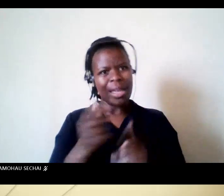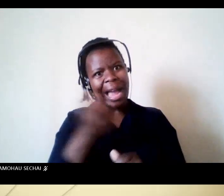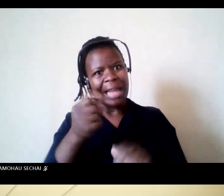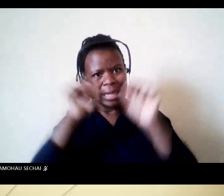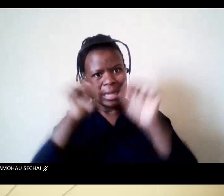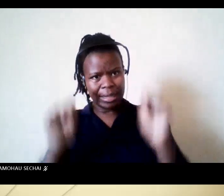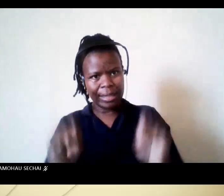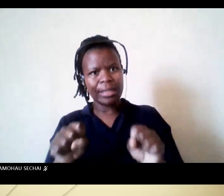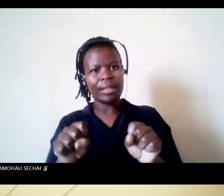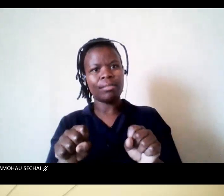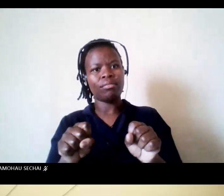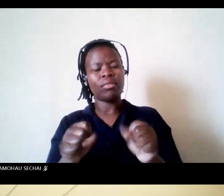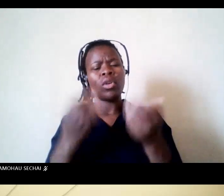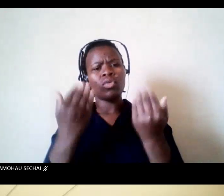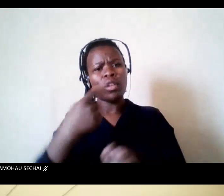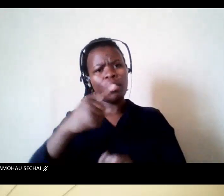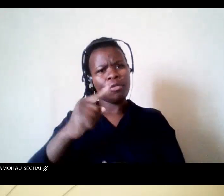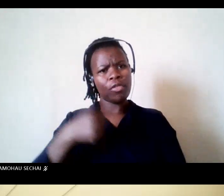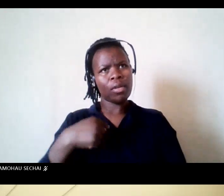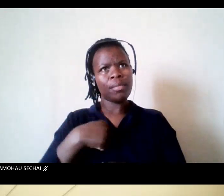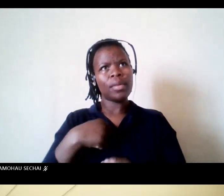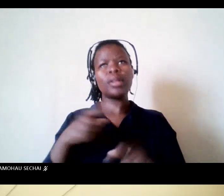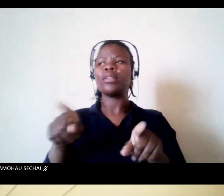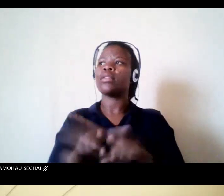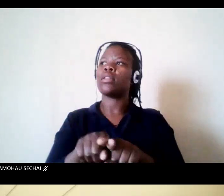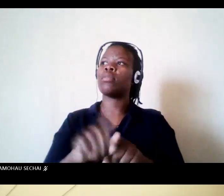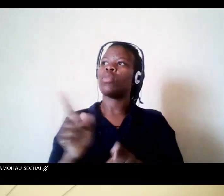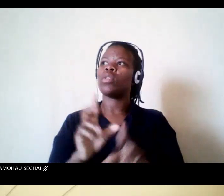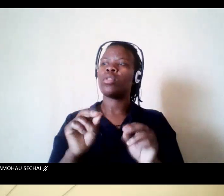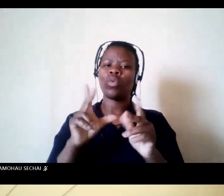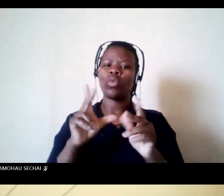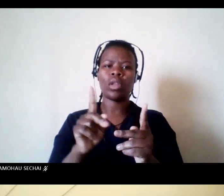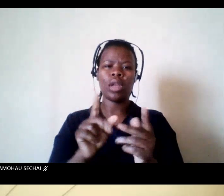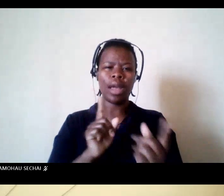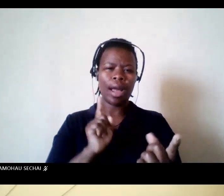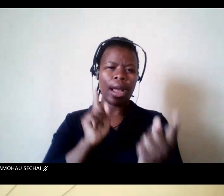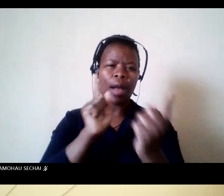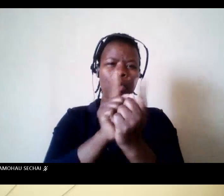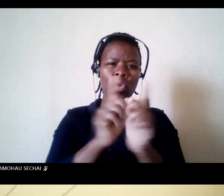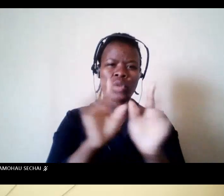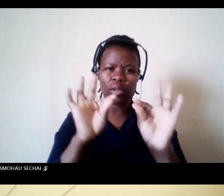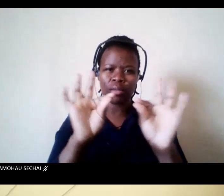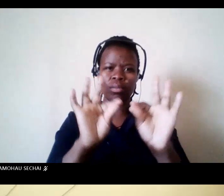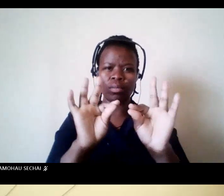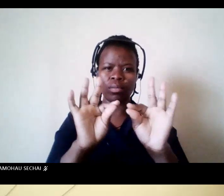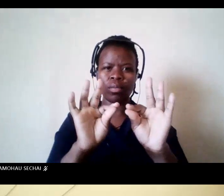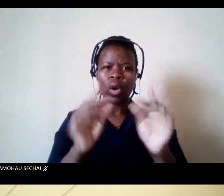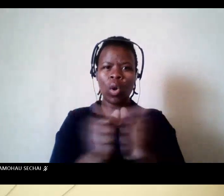for me it was almost like a linear approach without discriminating one from the other.